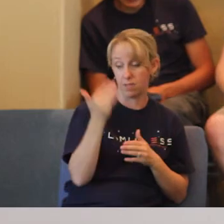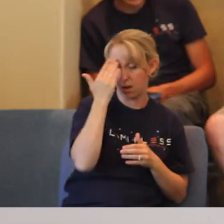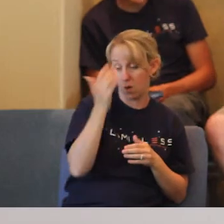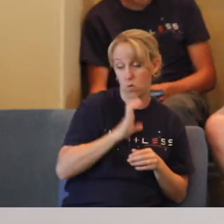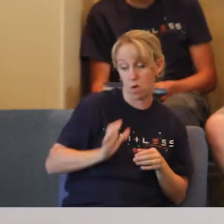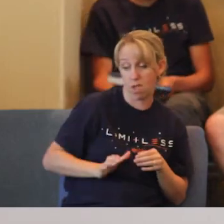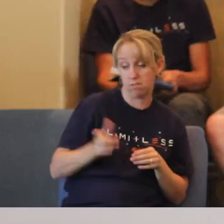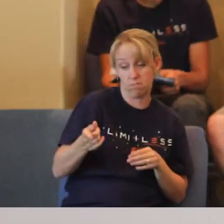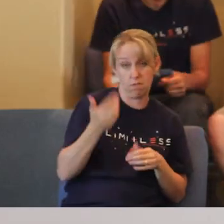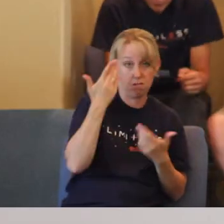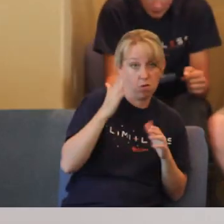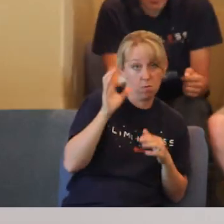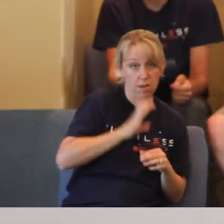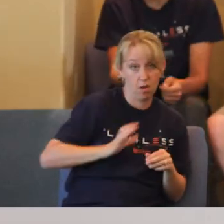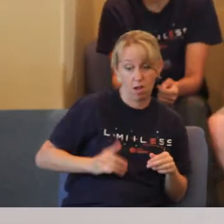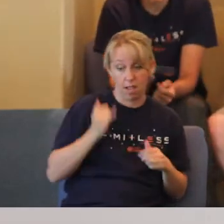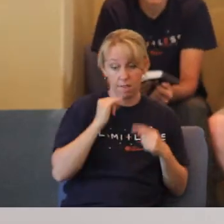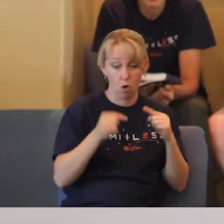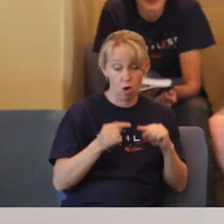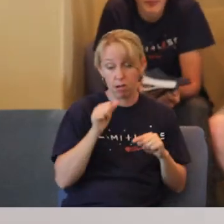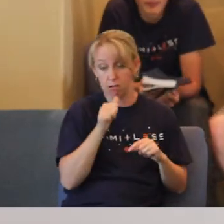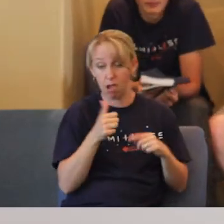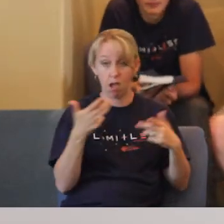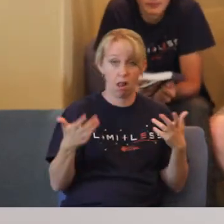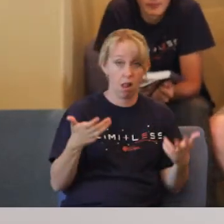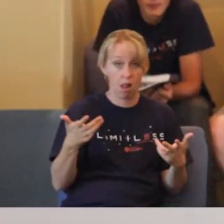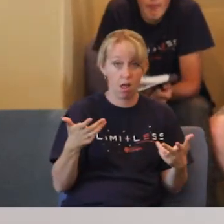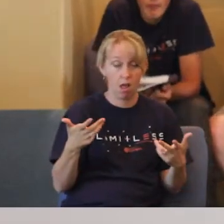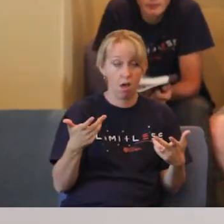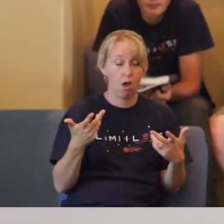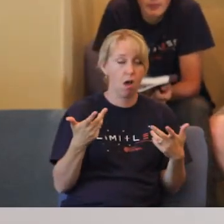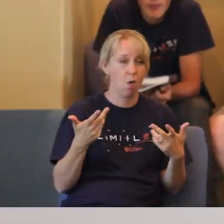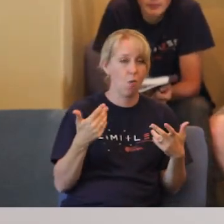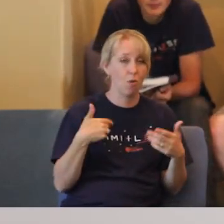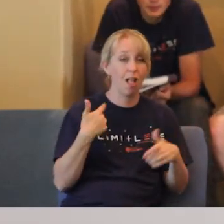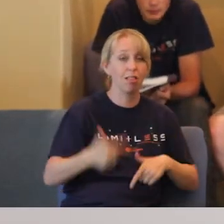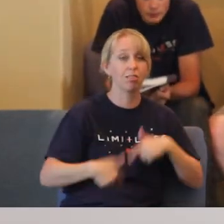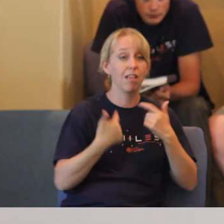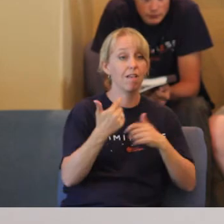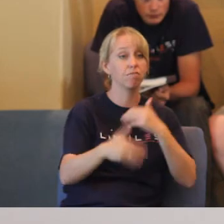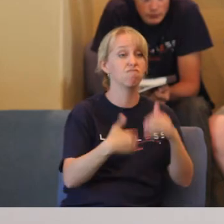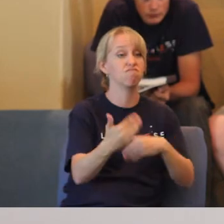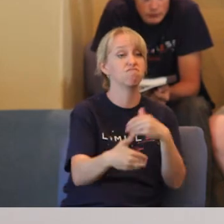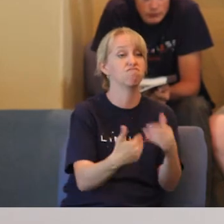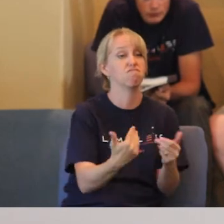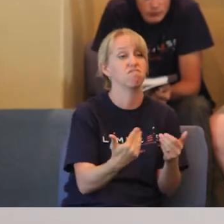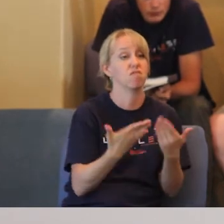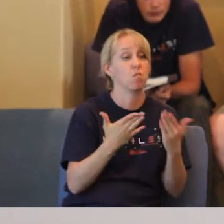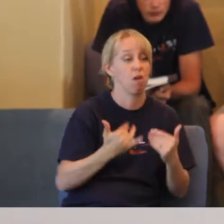hurting. We just live our lives the way we live them, and we just care about ourselves and what we've got and what we want.